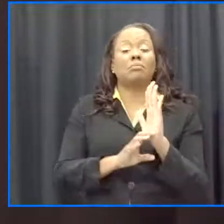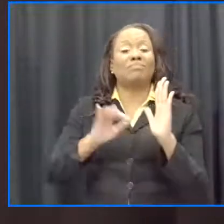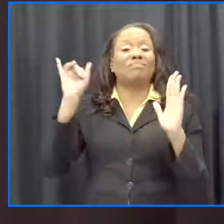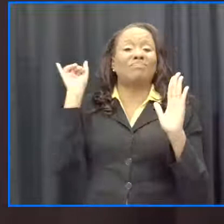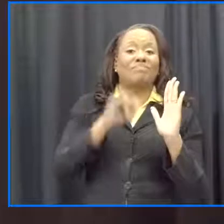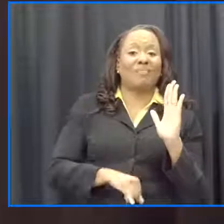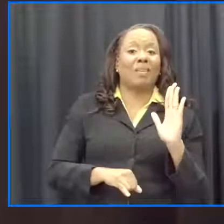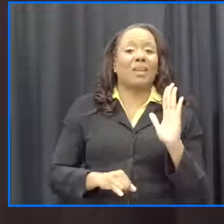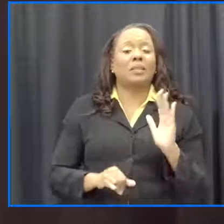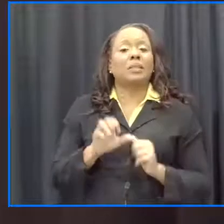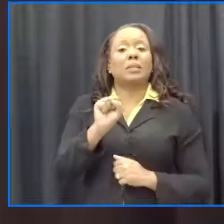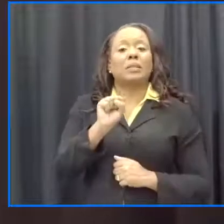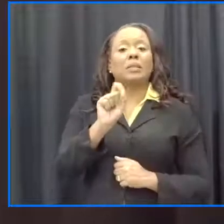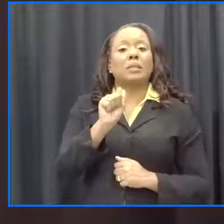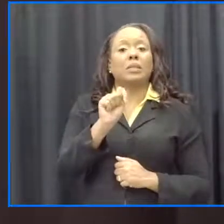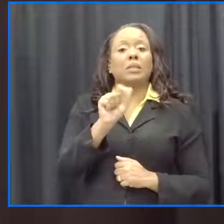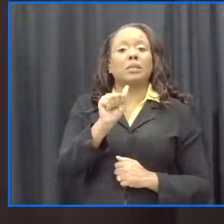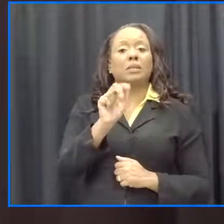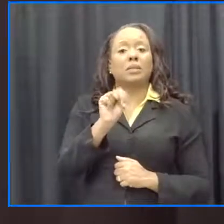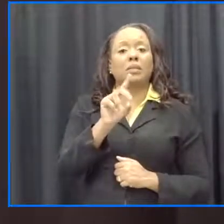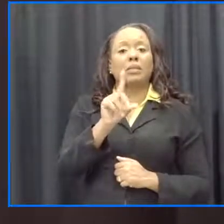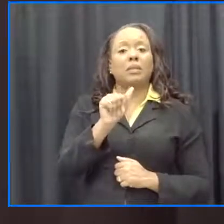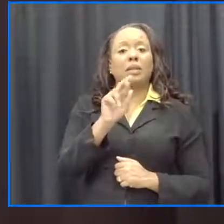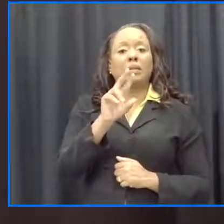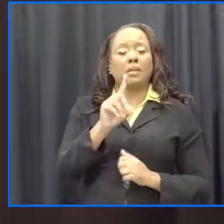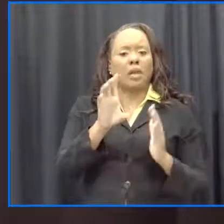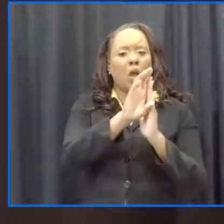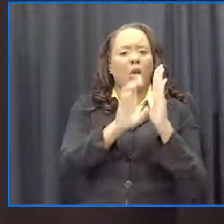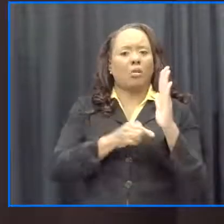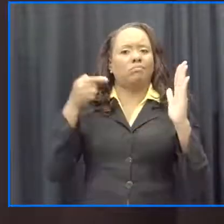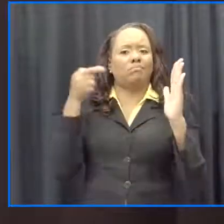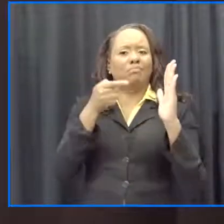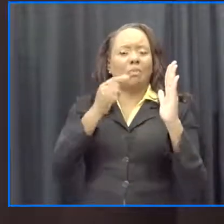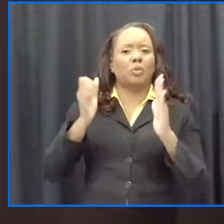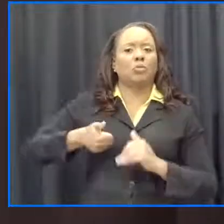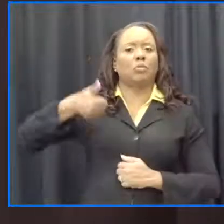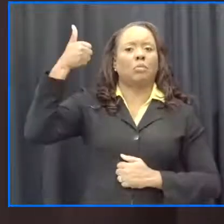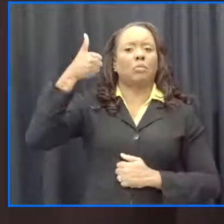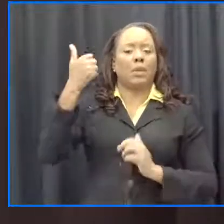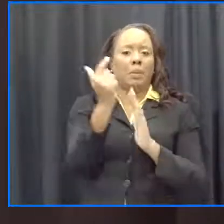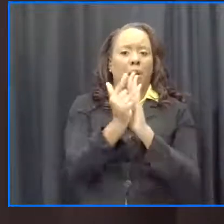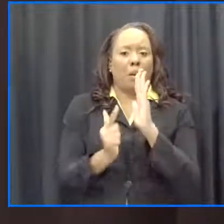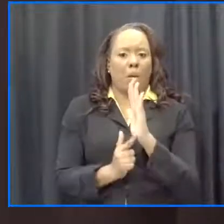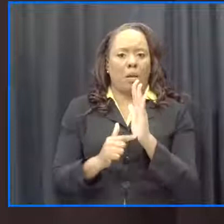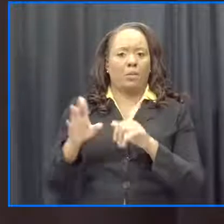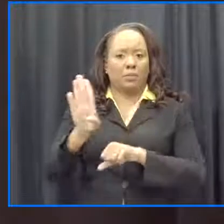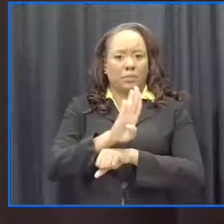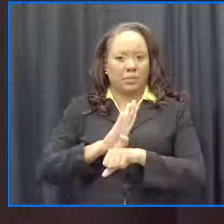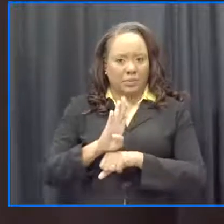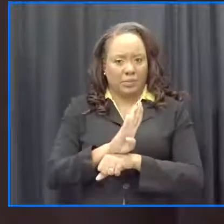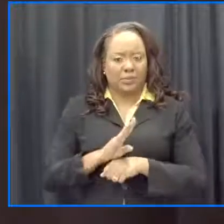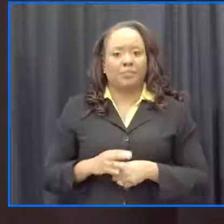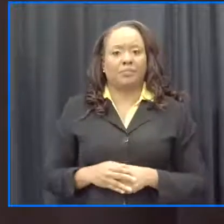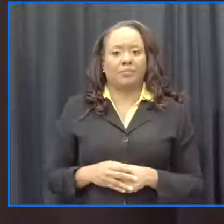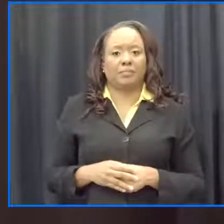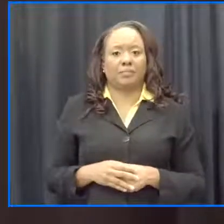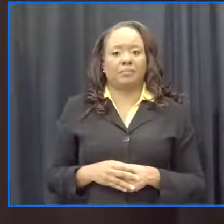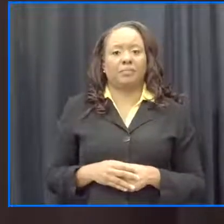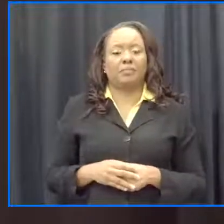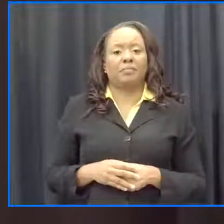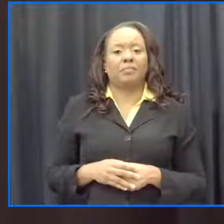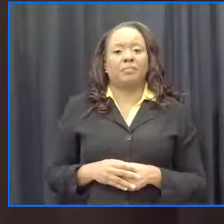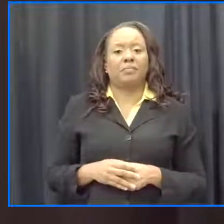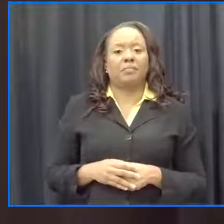that standard by declaring it to be the supreme law of the land. And that clause